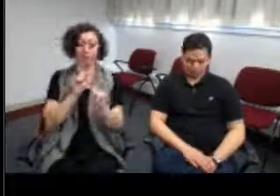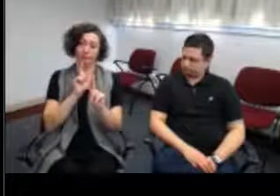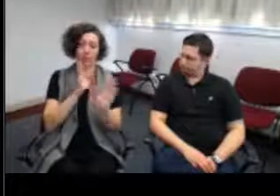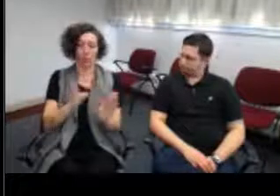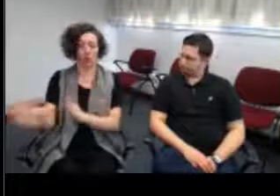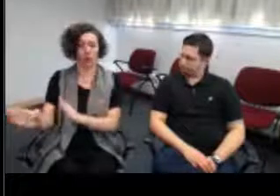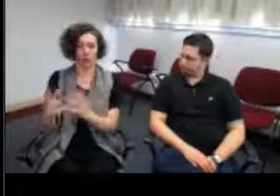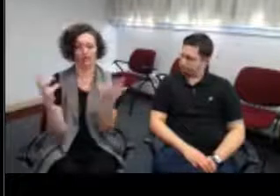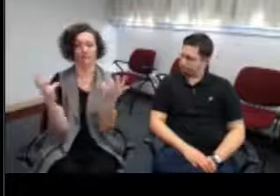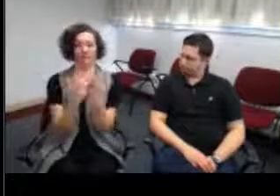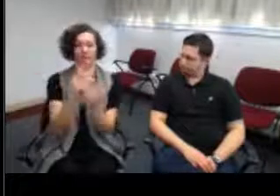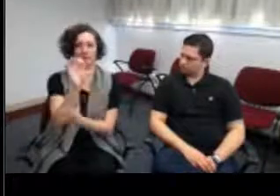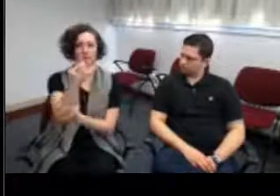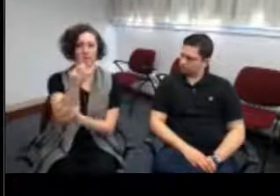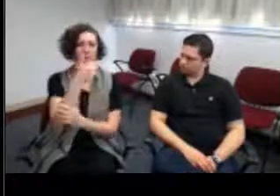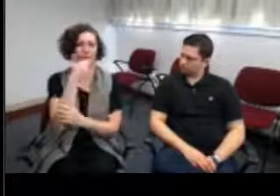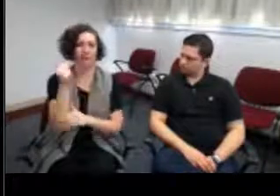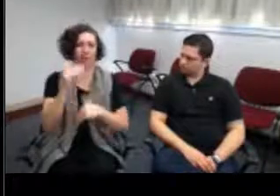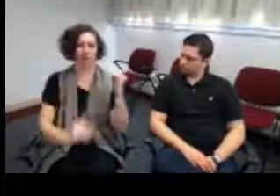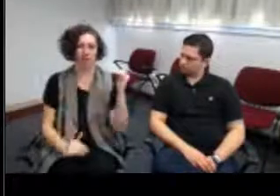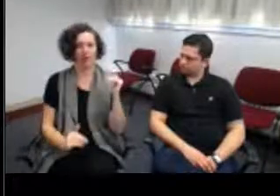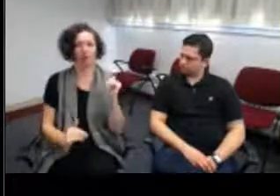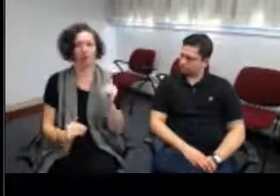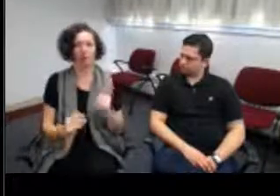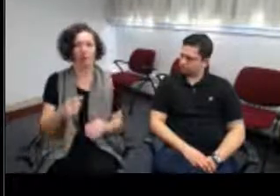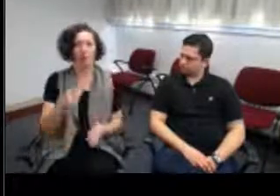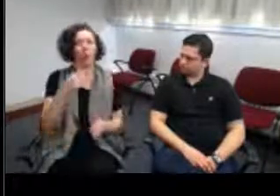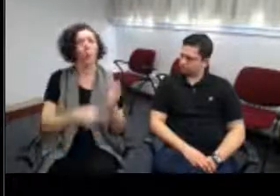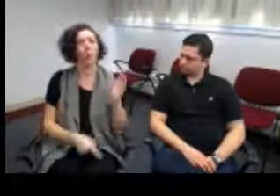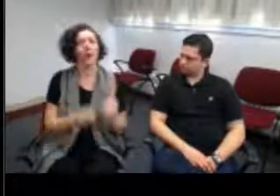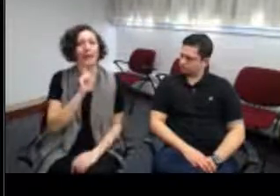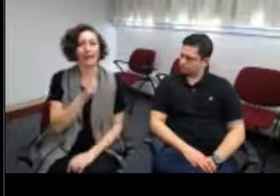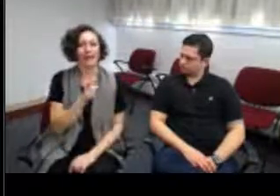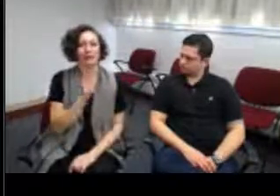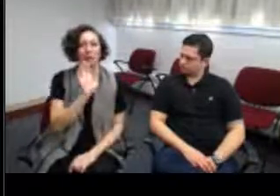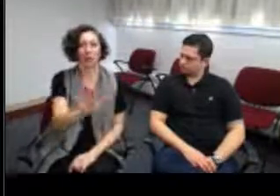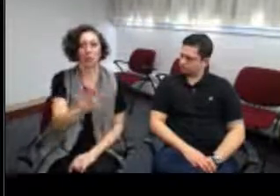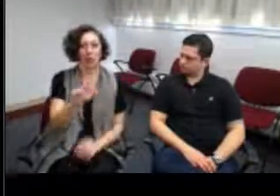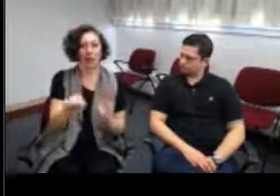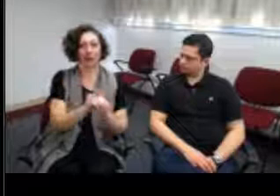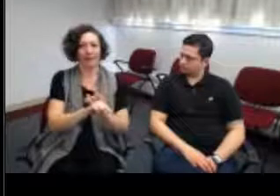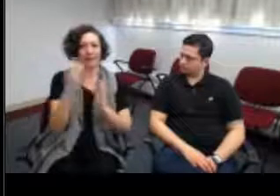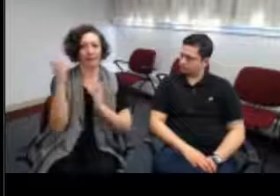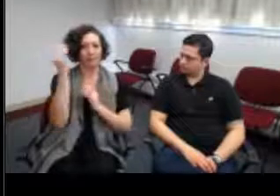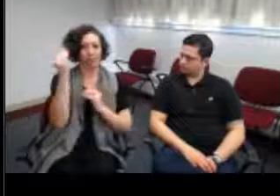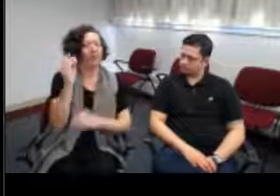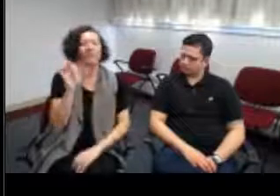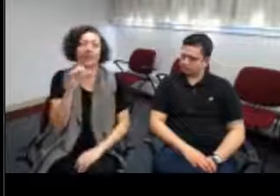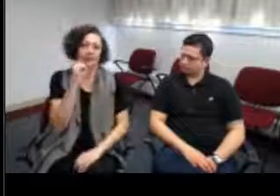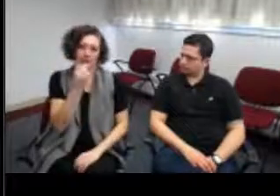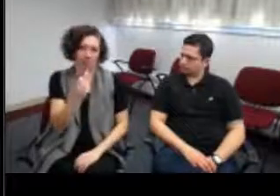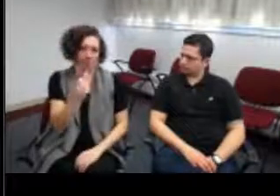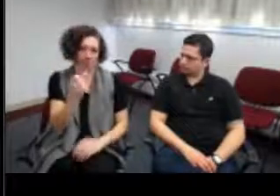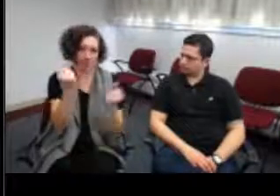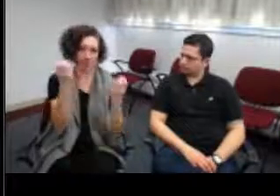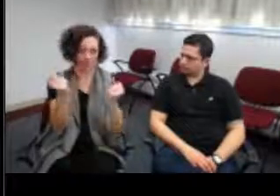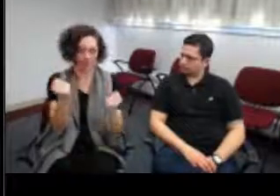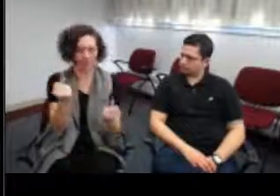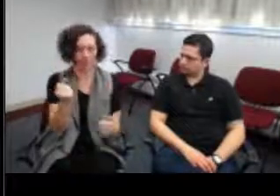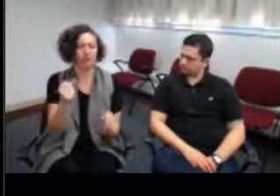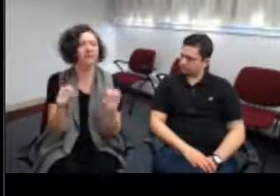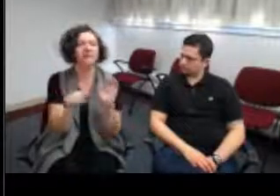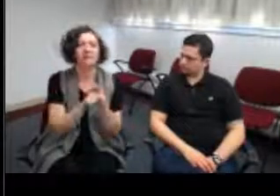incorrect, but the word order actually fits ASL grammar and structure. In English, this would be,